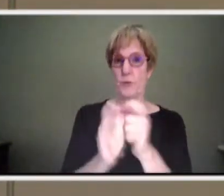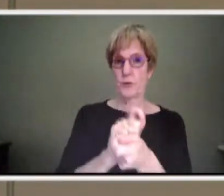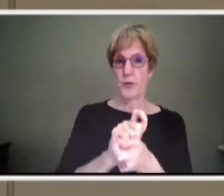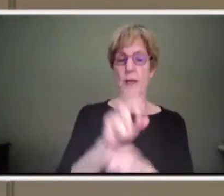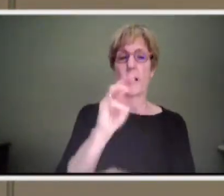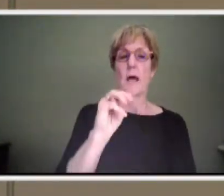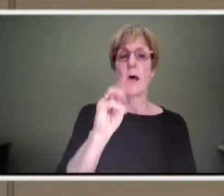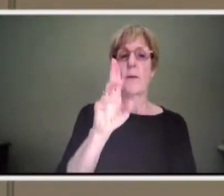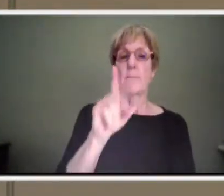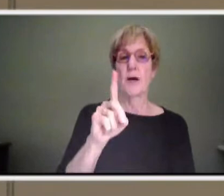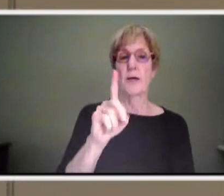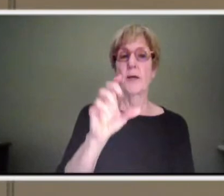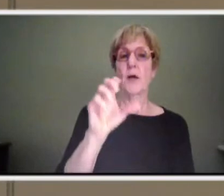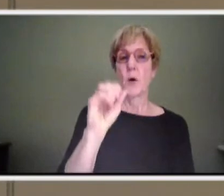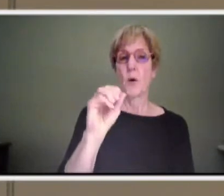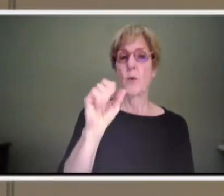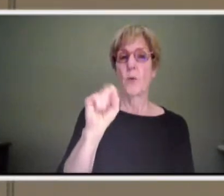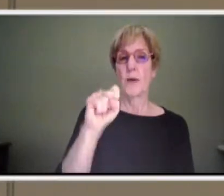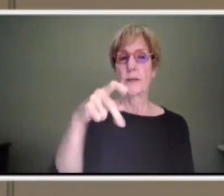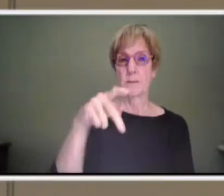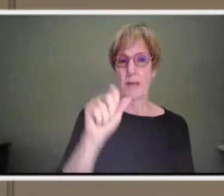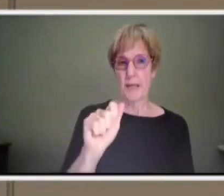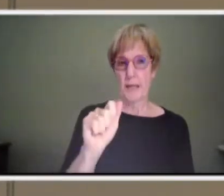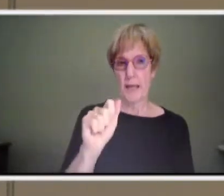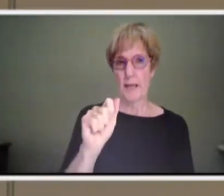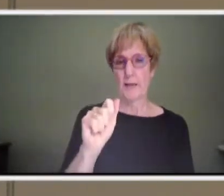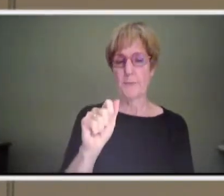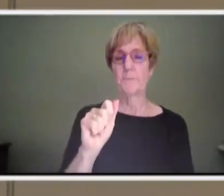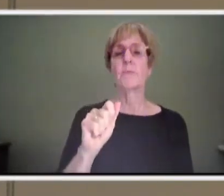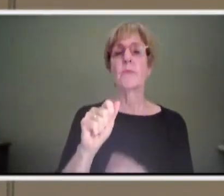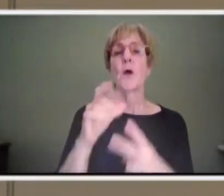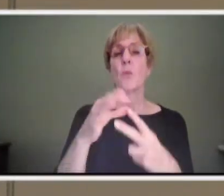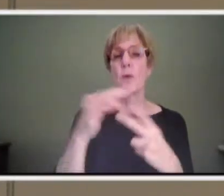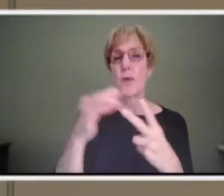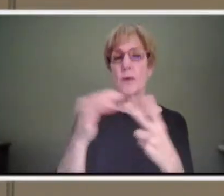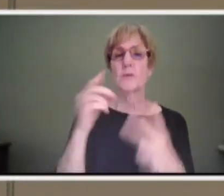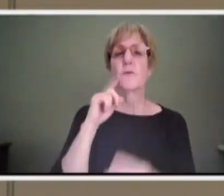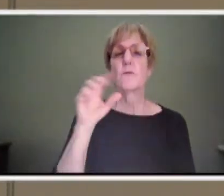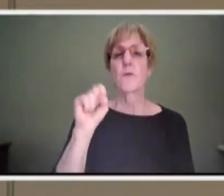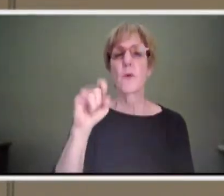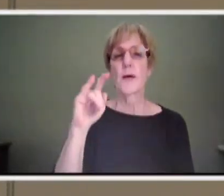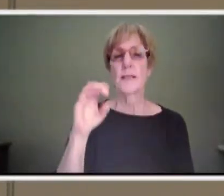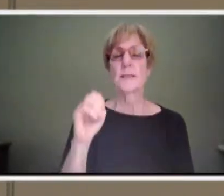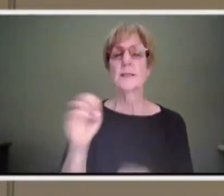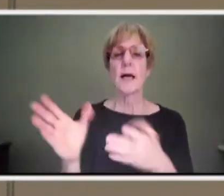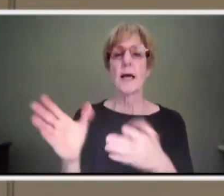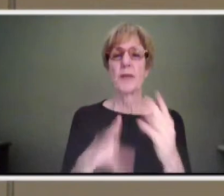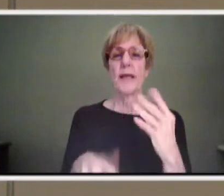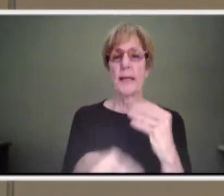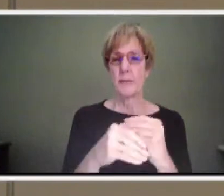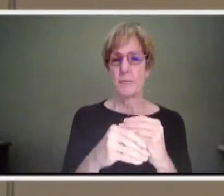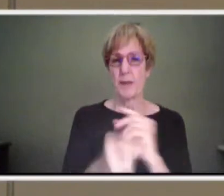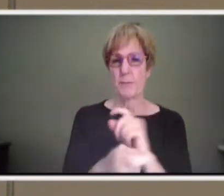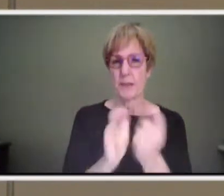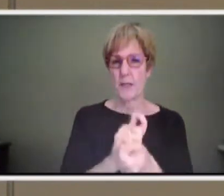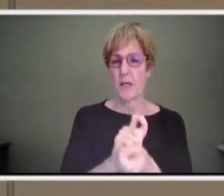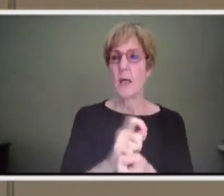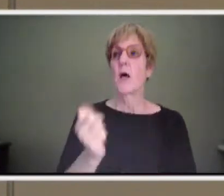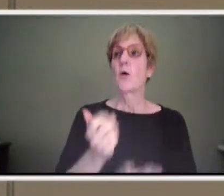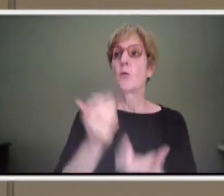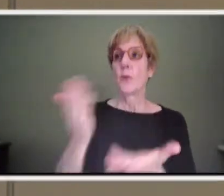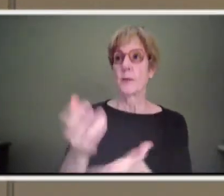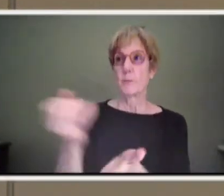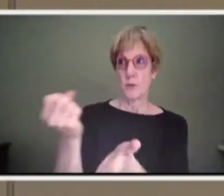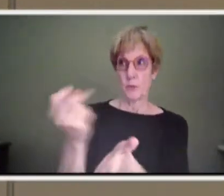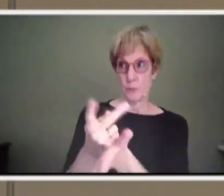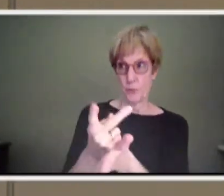SPA, mixed use development with optional with a site plan amendment. Staff recommends approval of this petition upon the